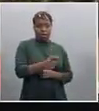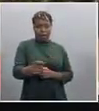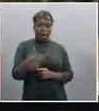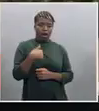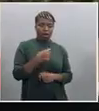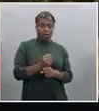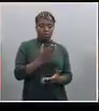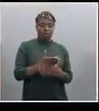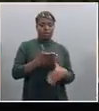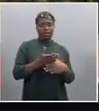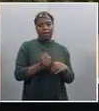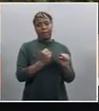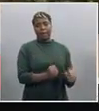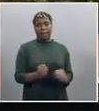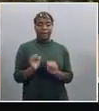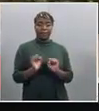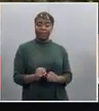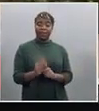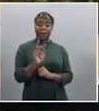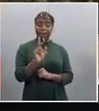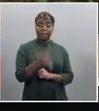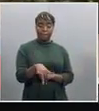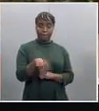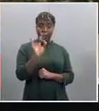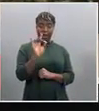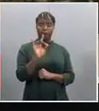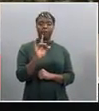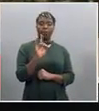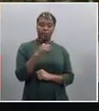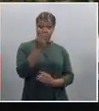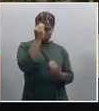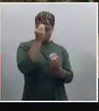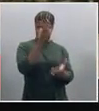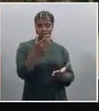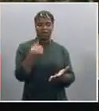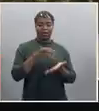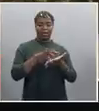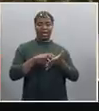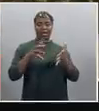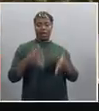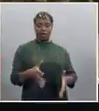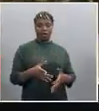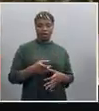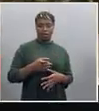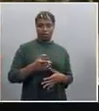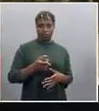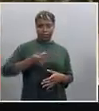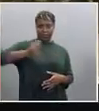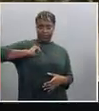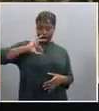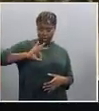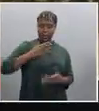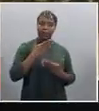a permanent basis. Pick It Up needs to be notified of these workers who hasn't been paid and which are